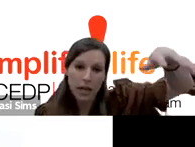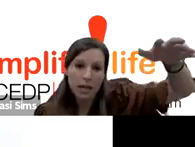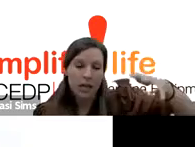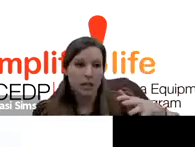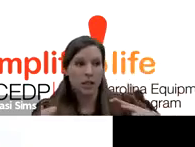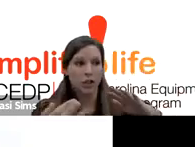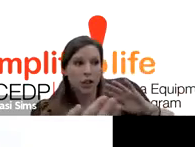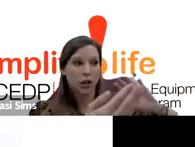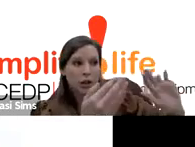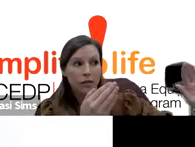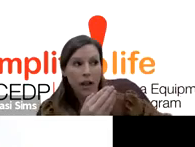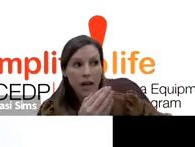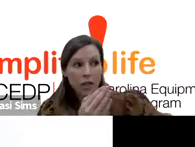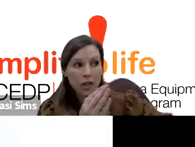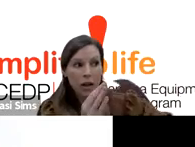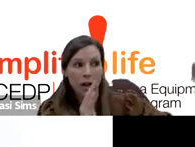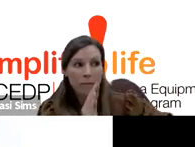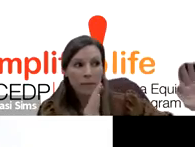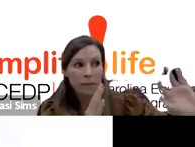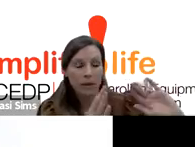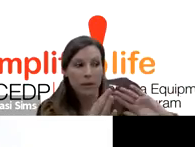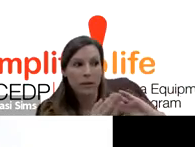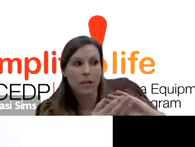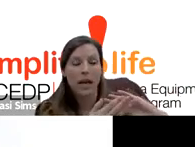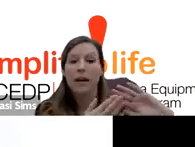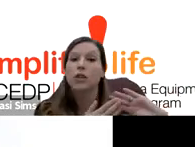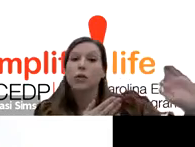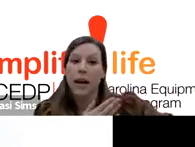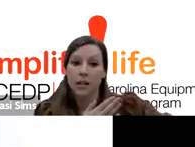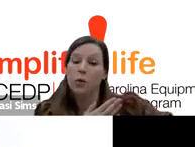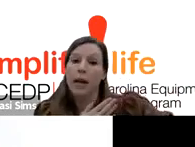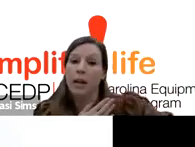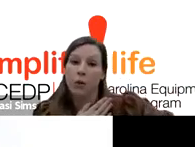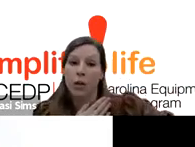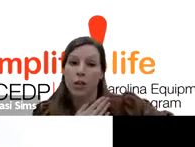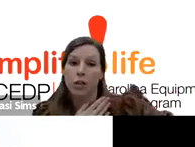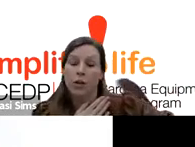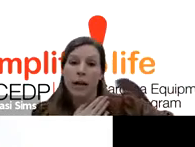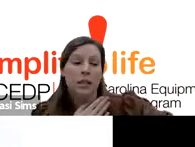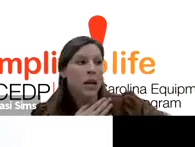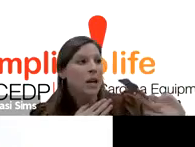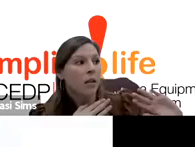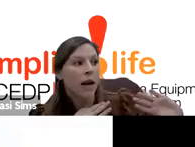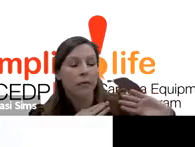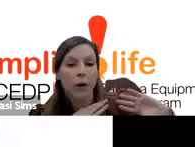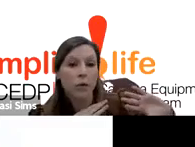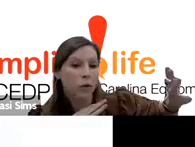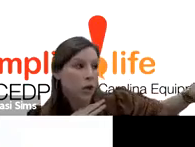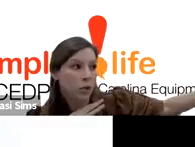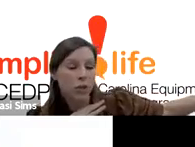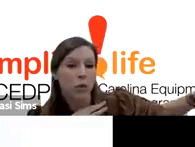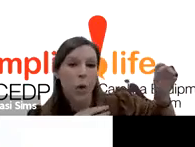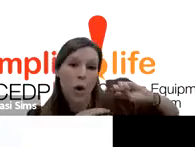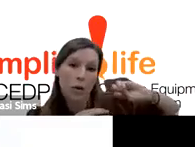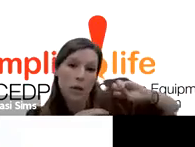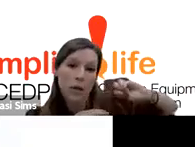flasher to turn the flash to have it direct the way that you want it to direct. A lot of folks will